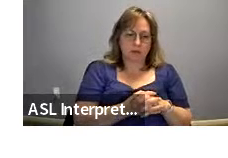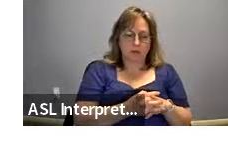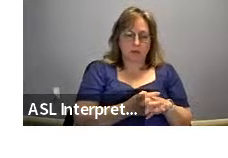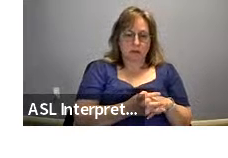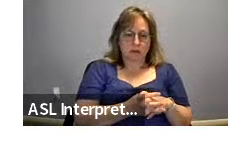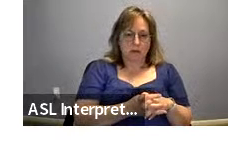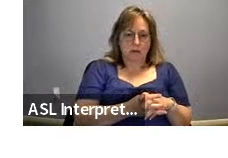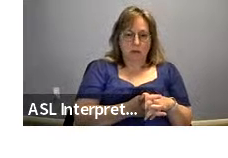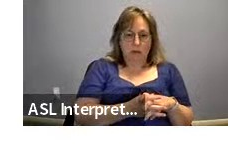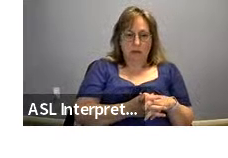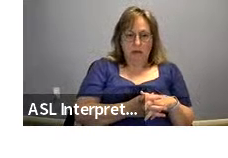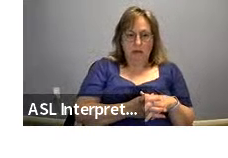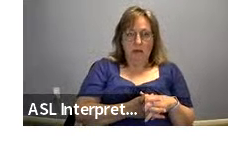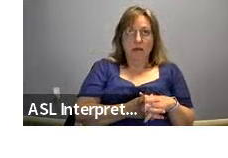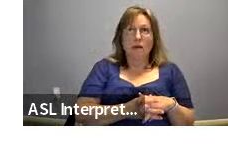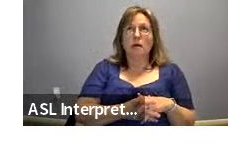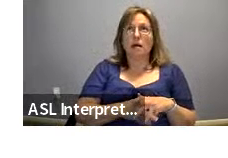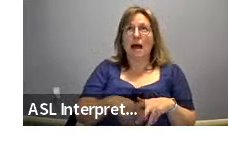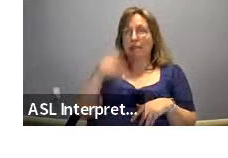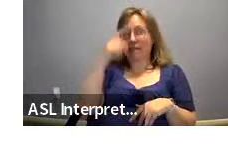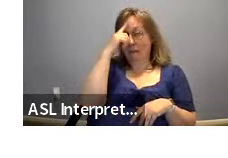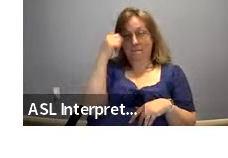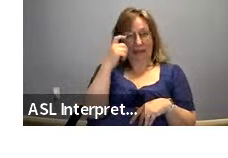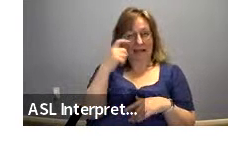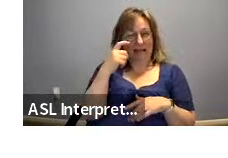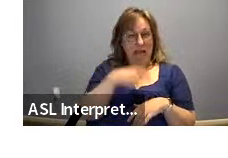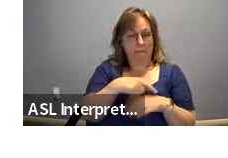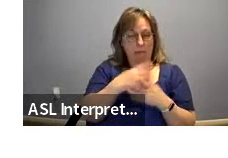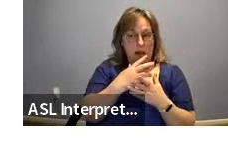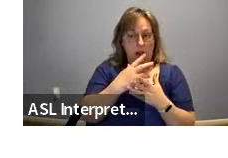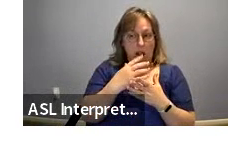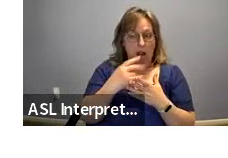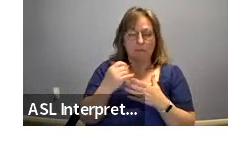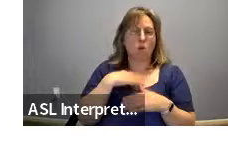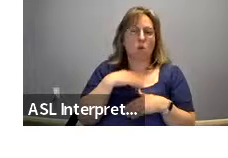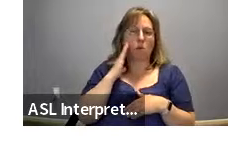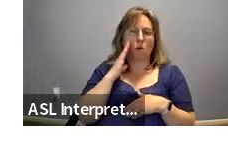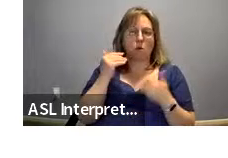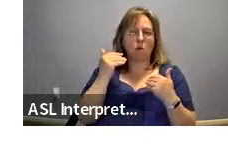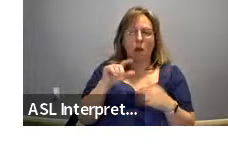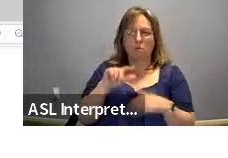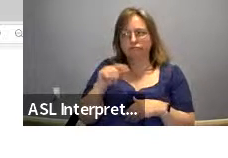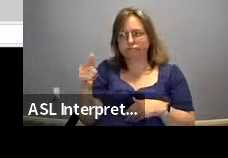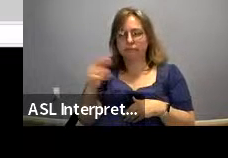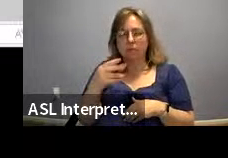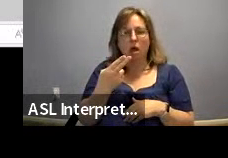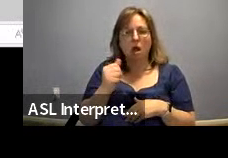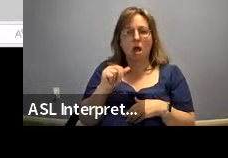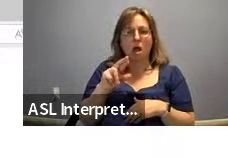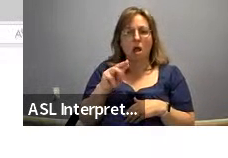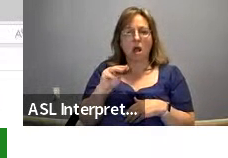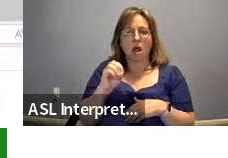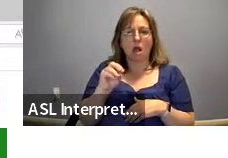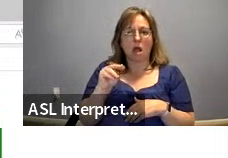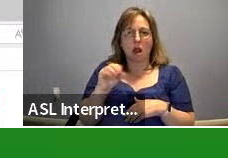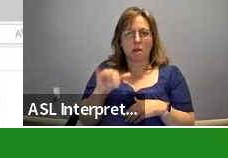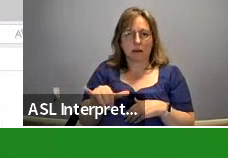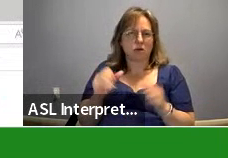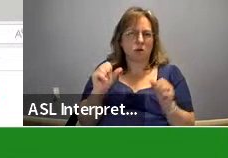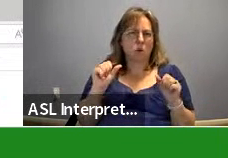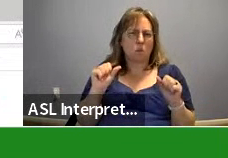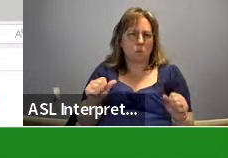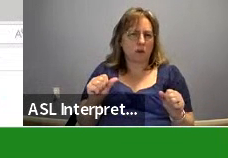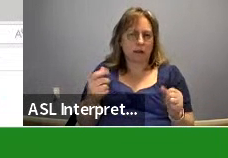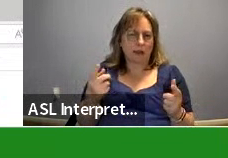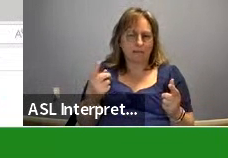I think just given the time, we'll go ahead and pass this on to Harmony so we can answer some of the questions